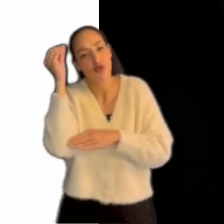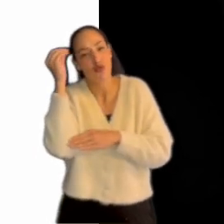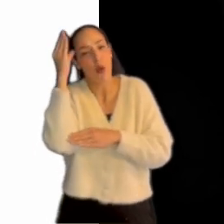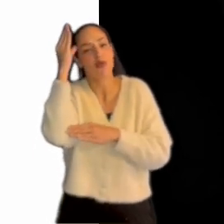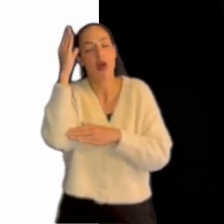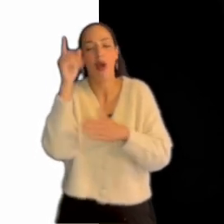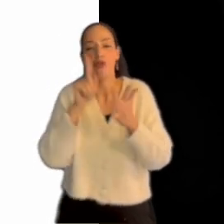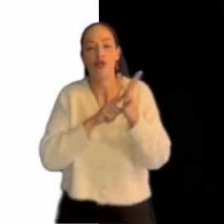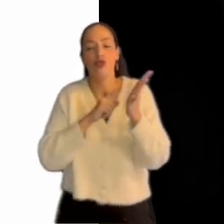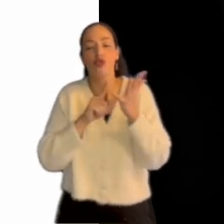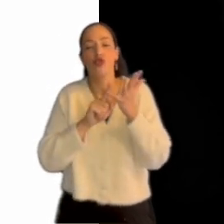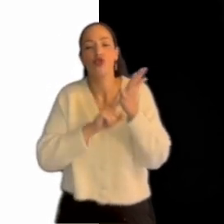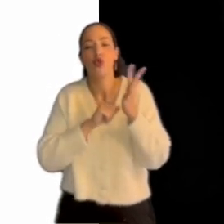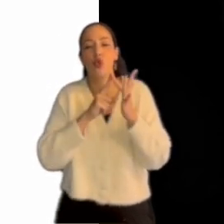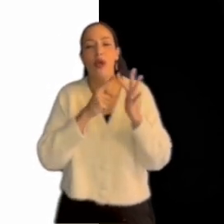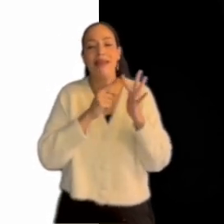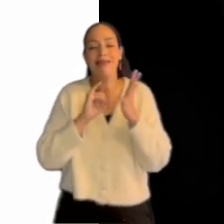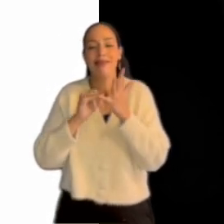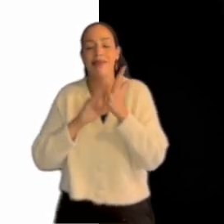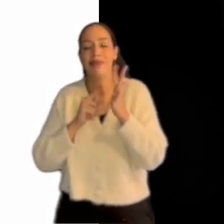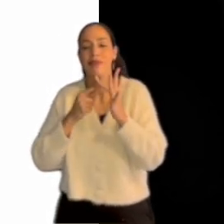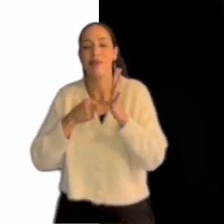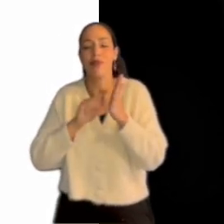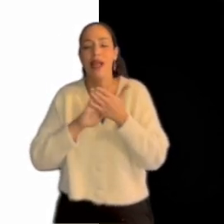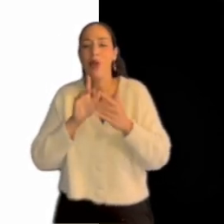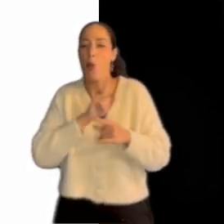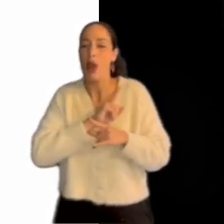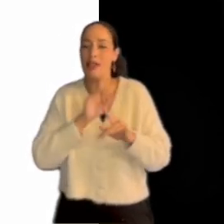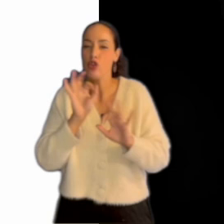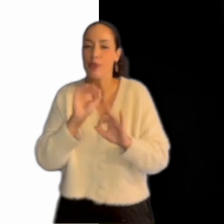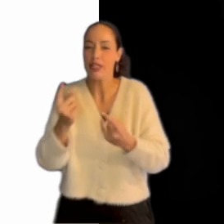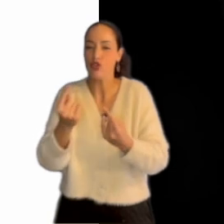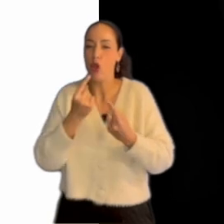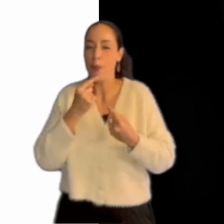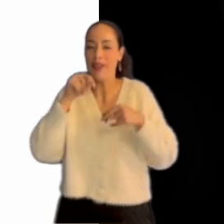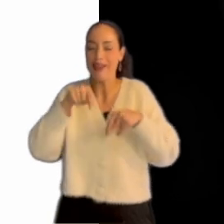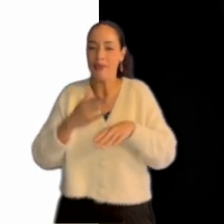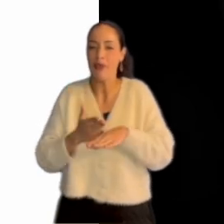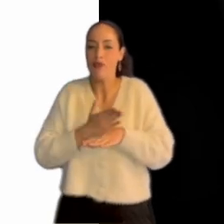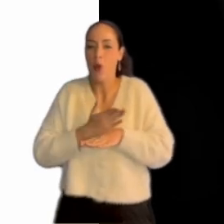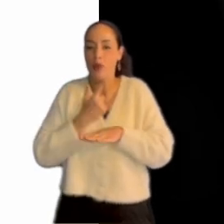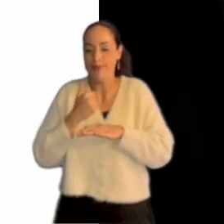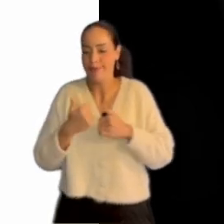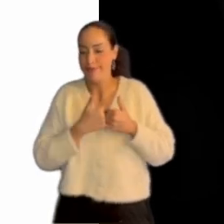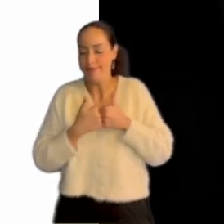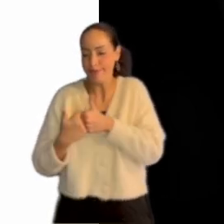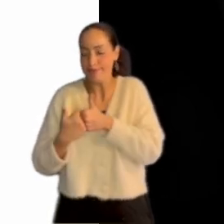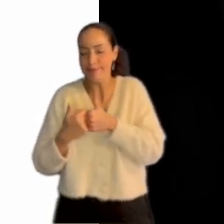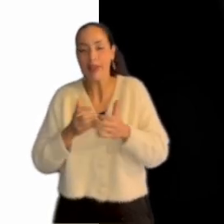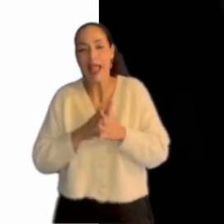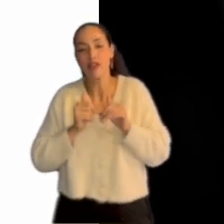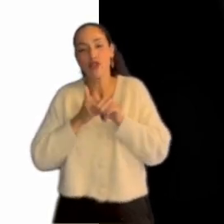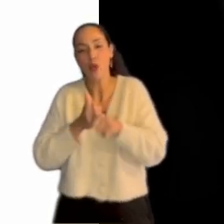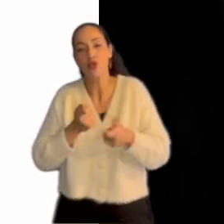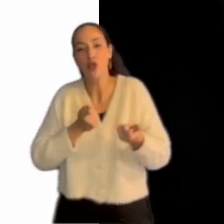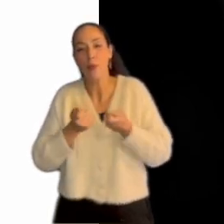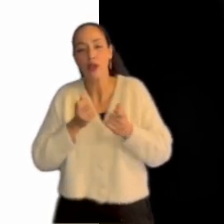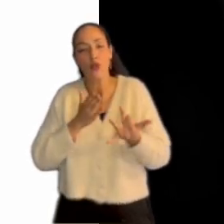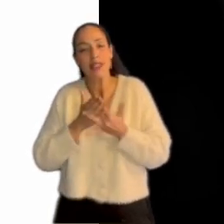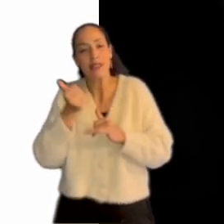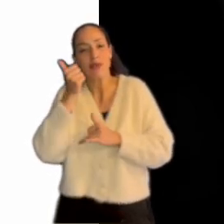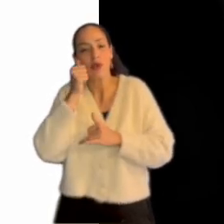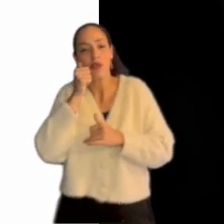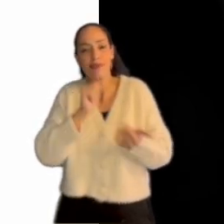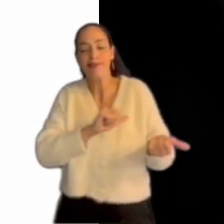and supports coping through the power of accessible knowledge. I progressed to Kristin Neff's work on self-compassion and began to question how and